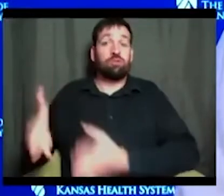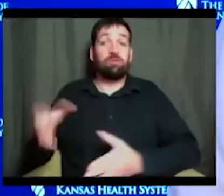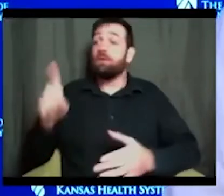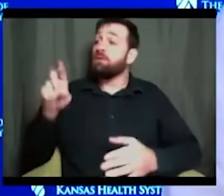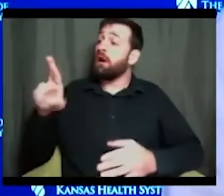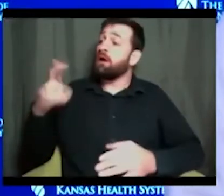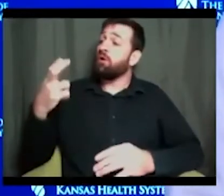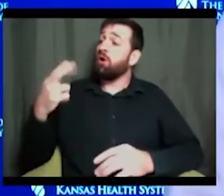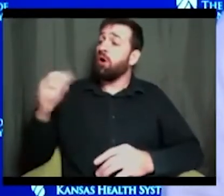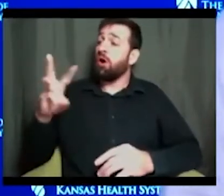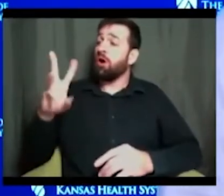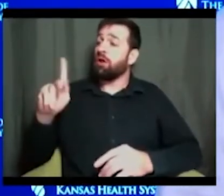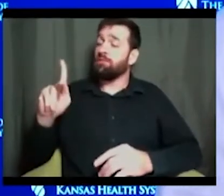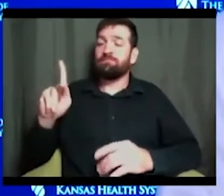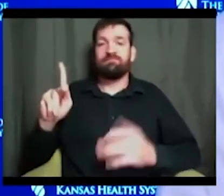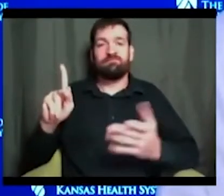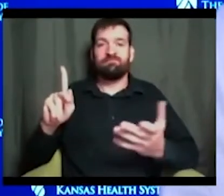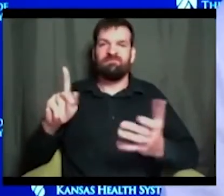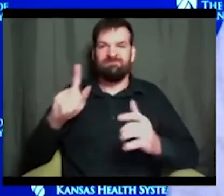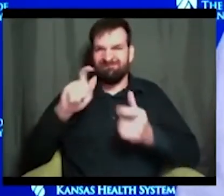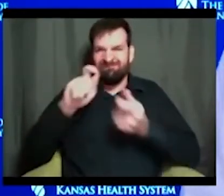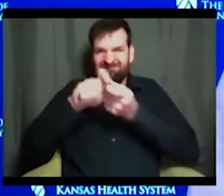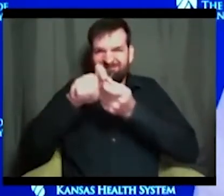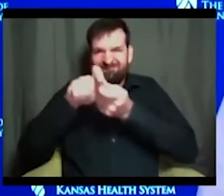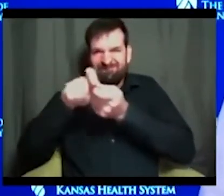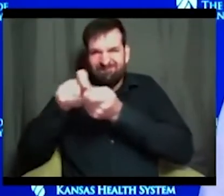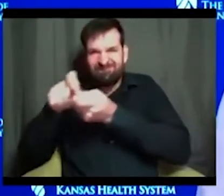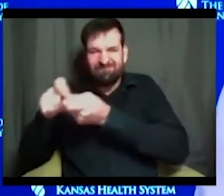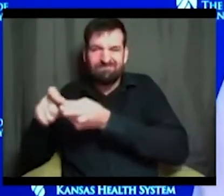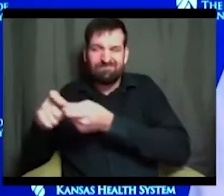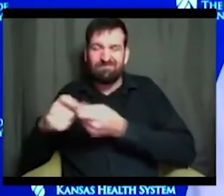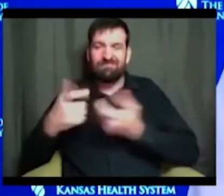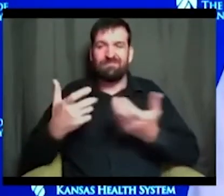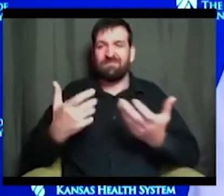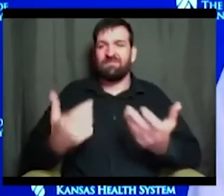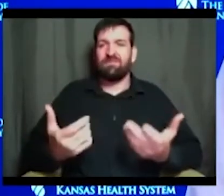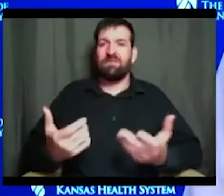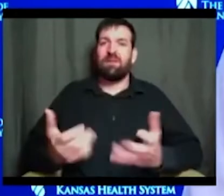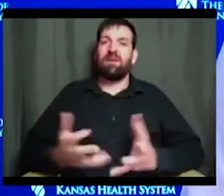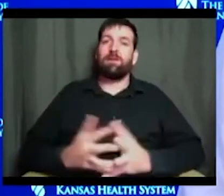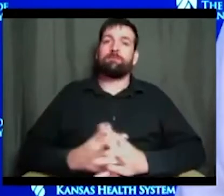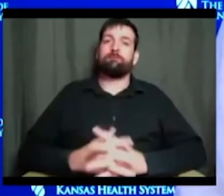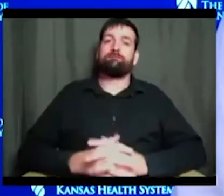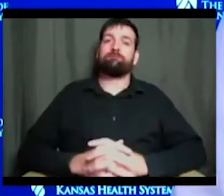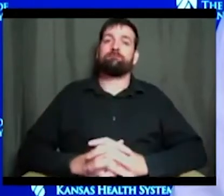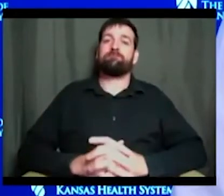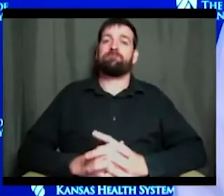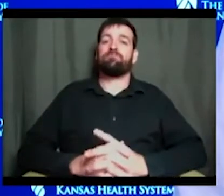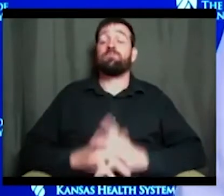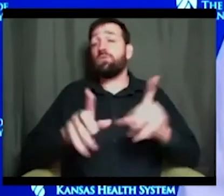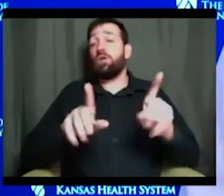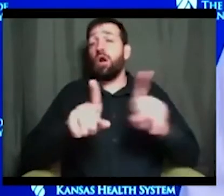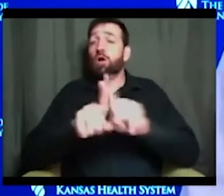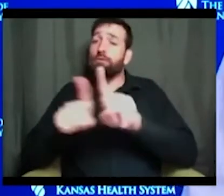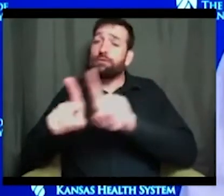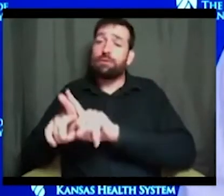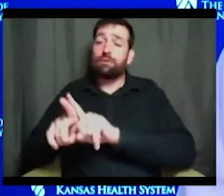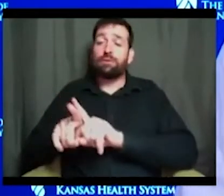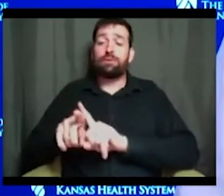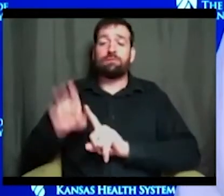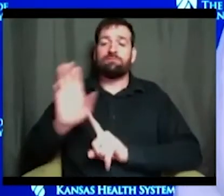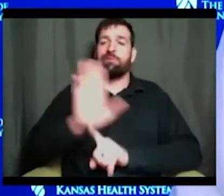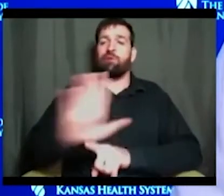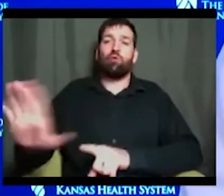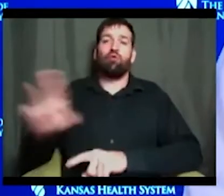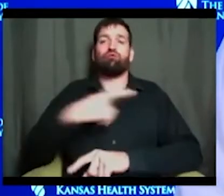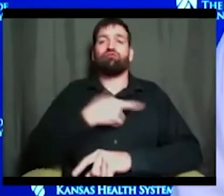really getting into kind of granular splitting hairs here. It does also go down to what is your risk tolerance,